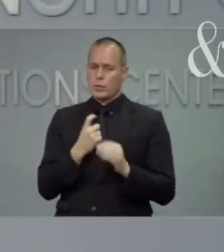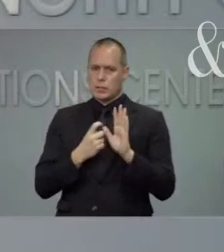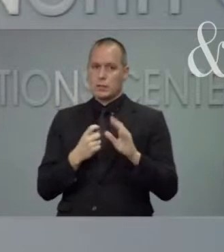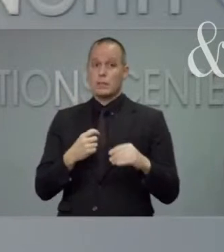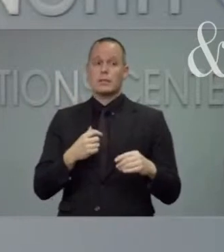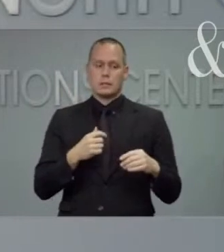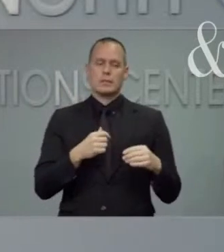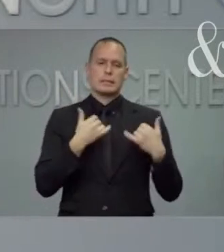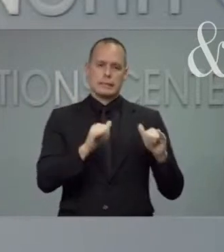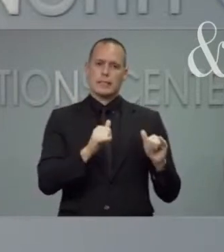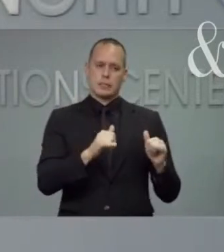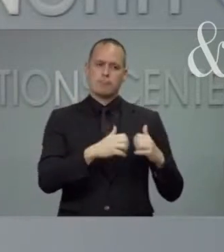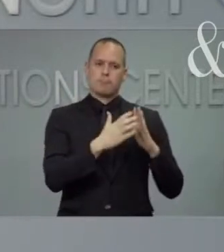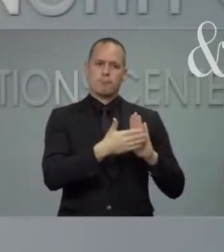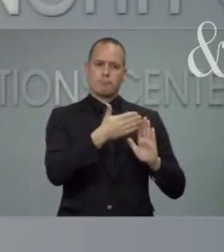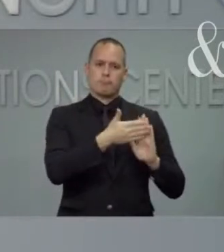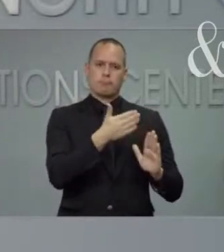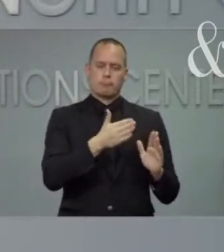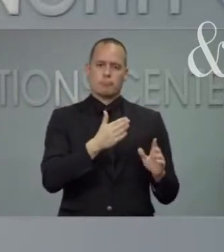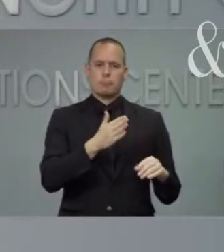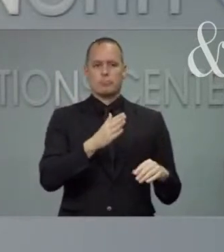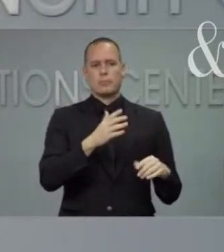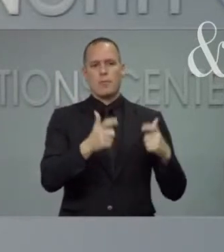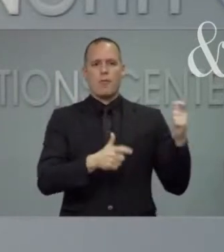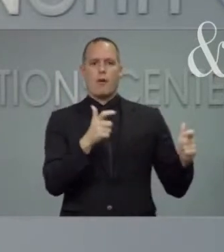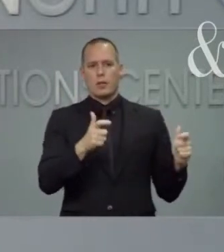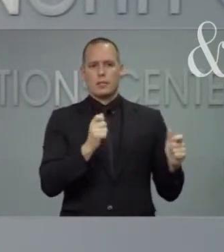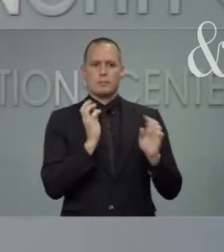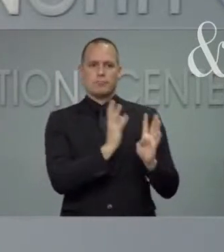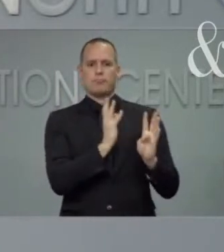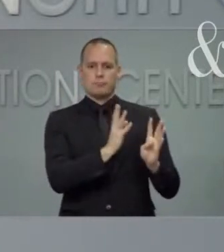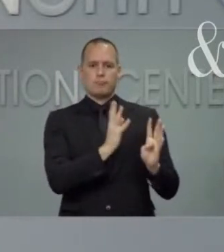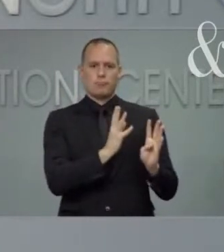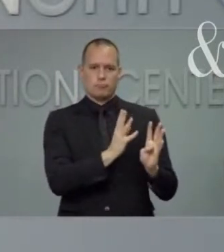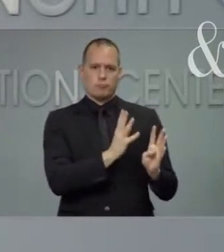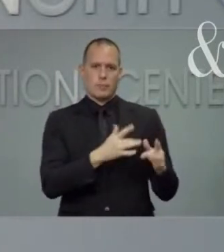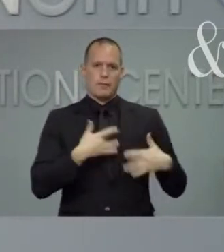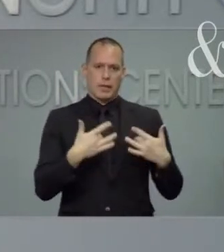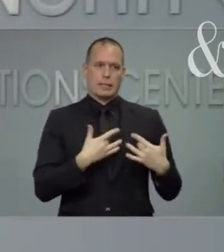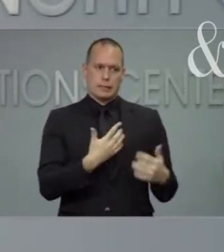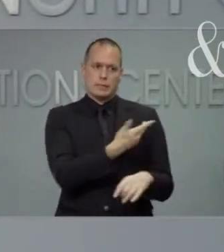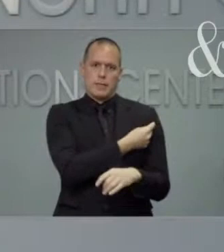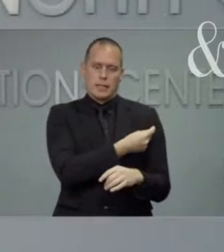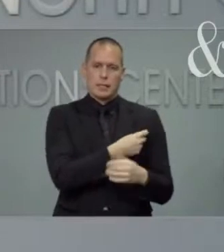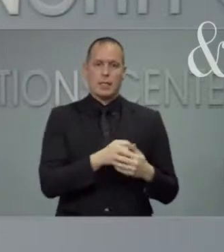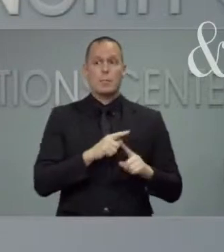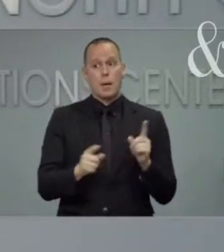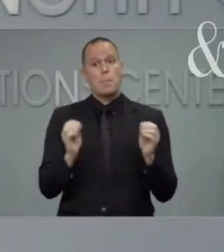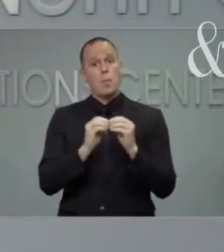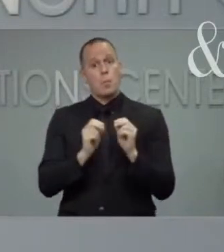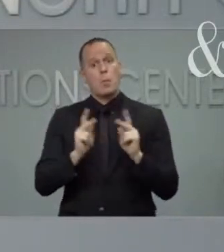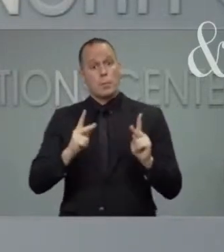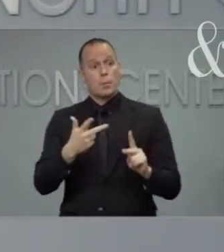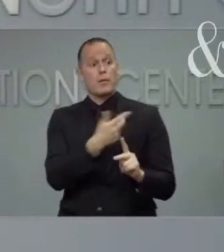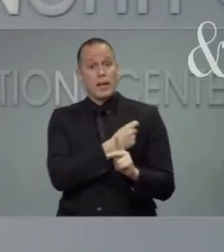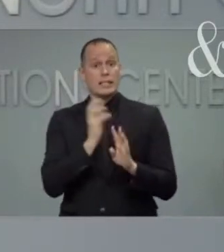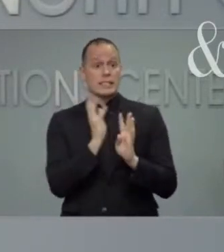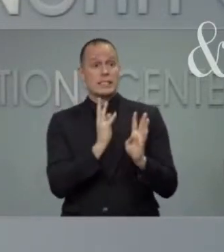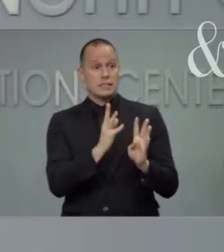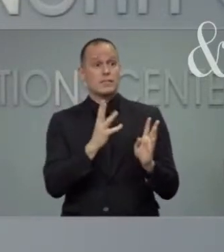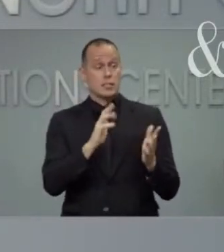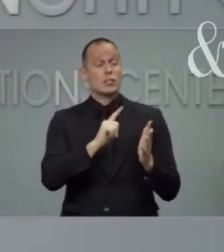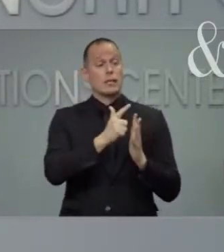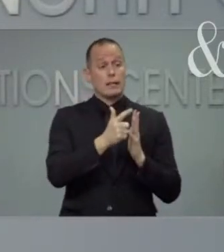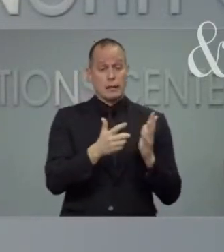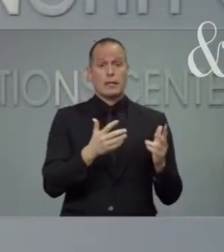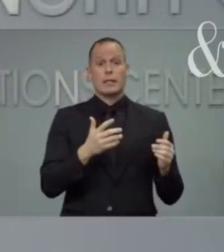as we go more and more into getting people, a larger percentage of the population vaccinated, we'll move more and more